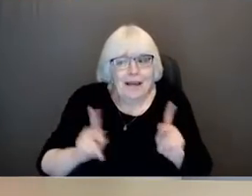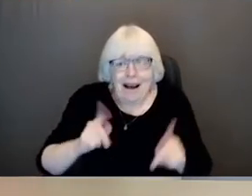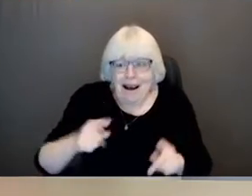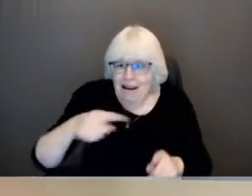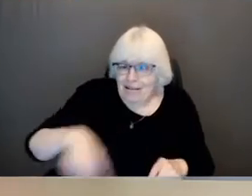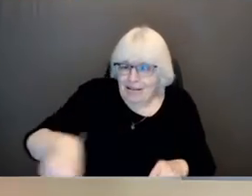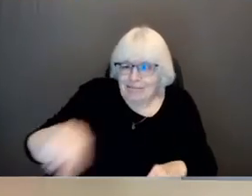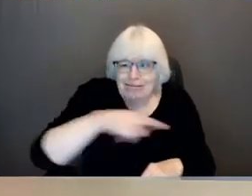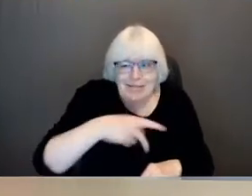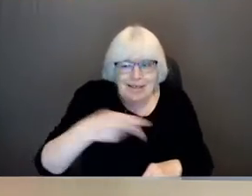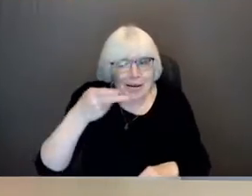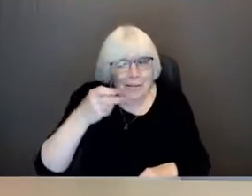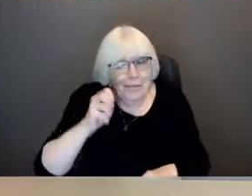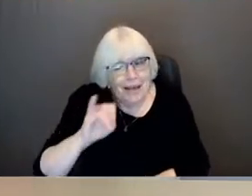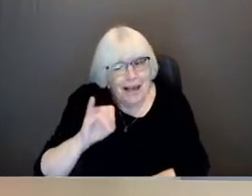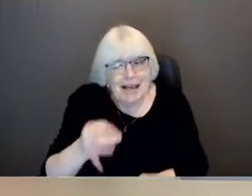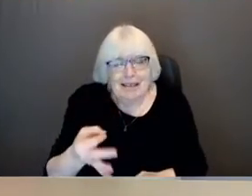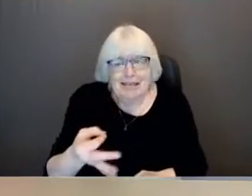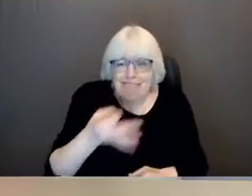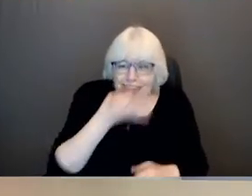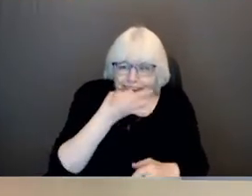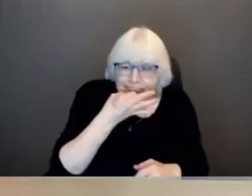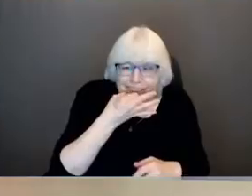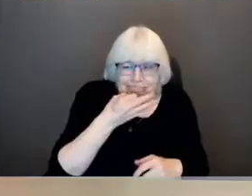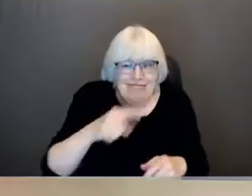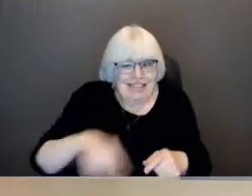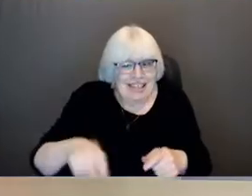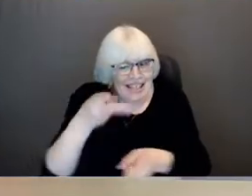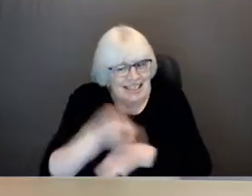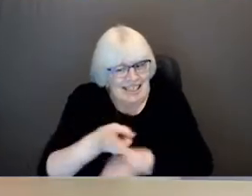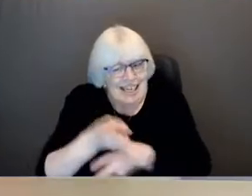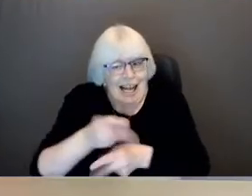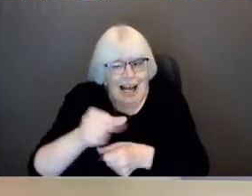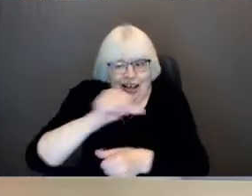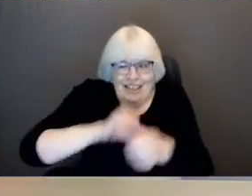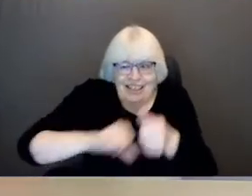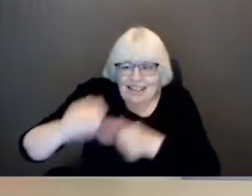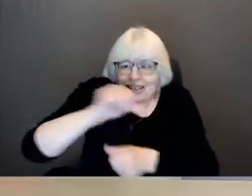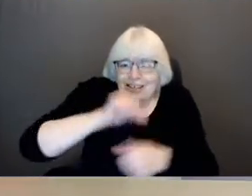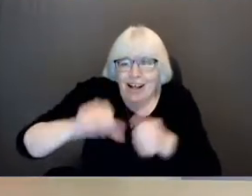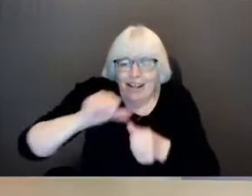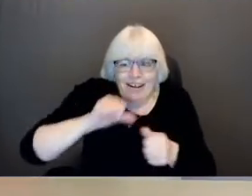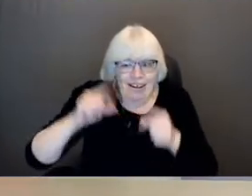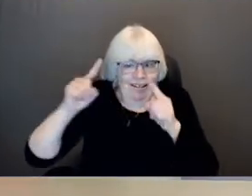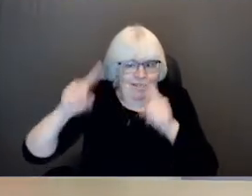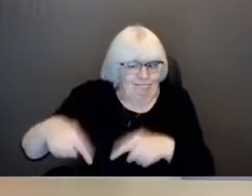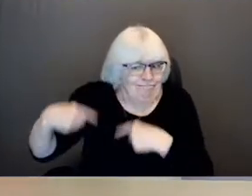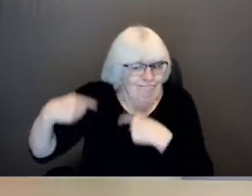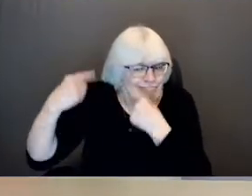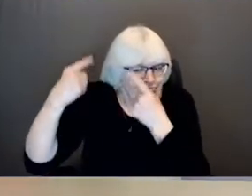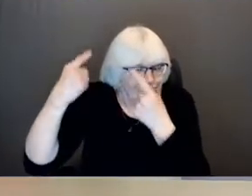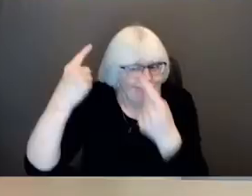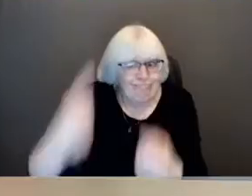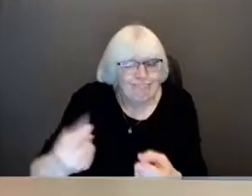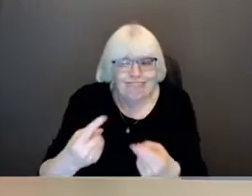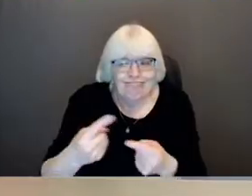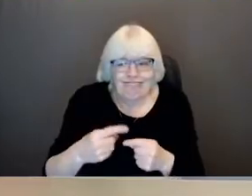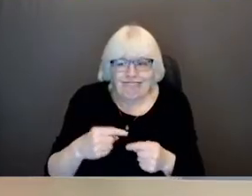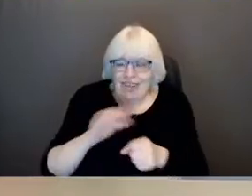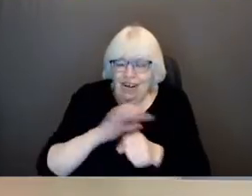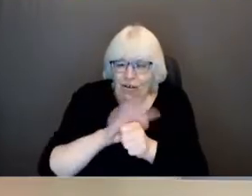and this next few weeks we need to continue to do that collectively.